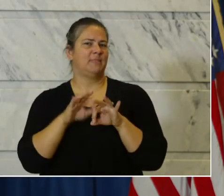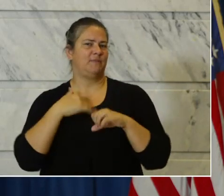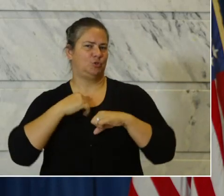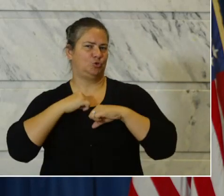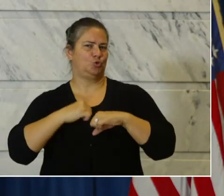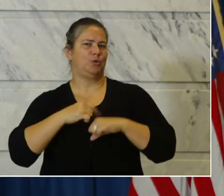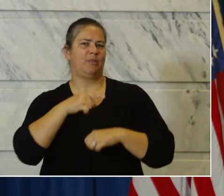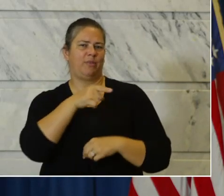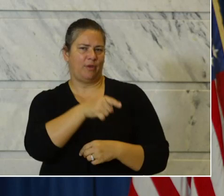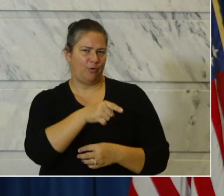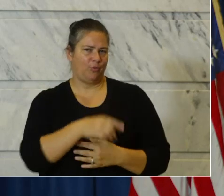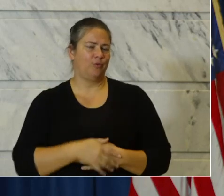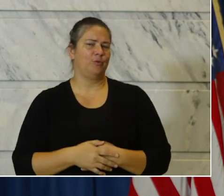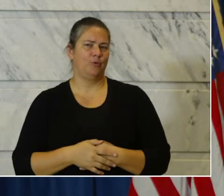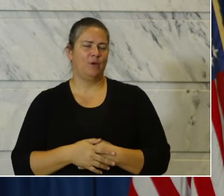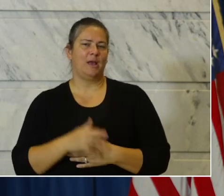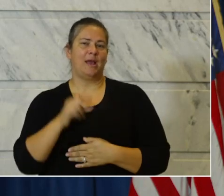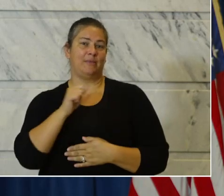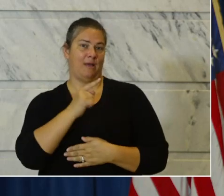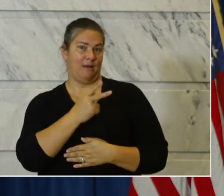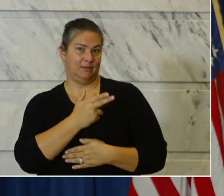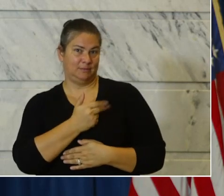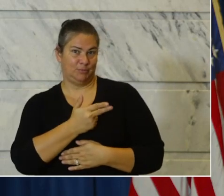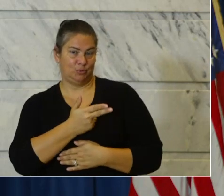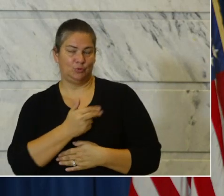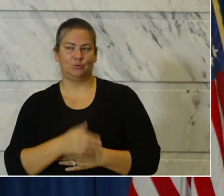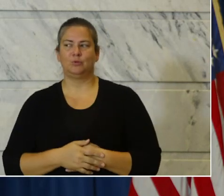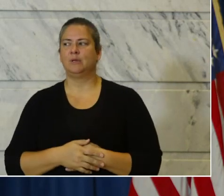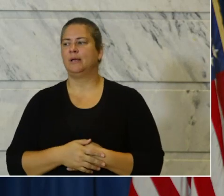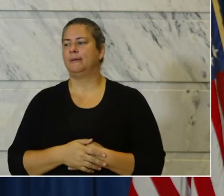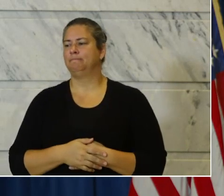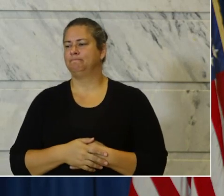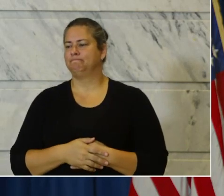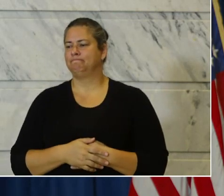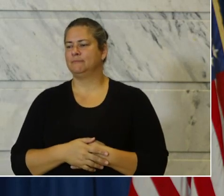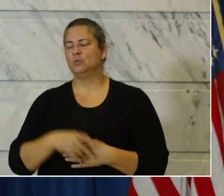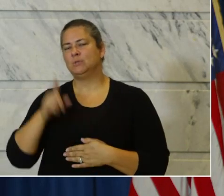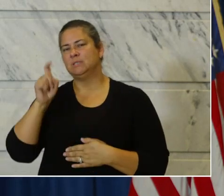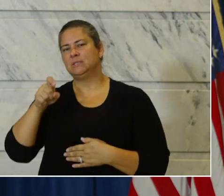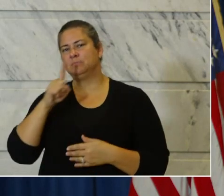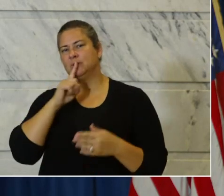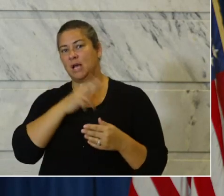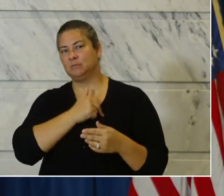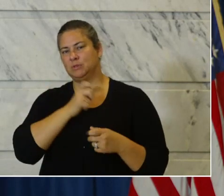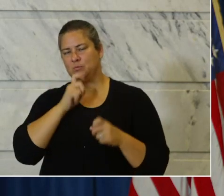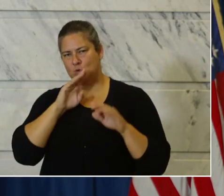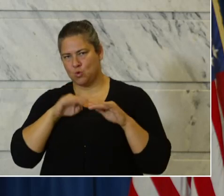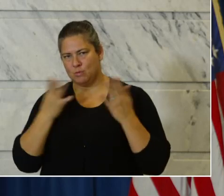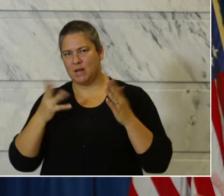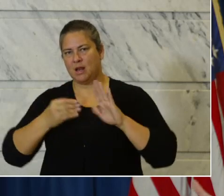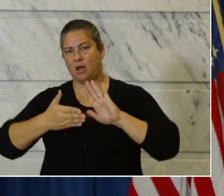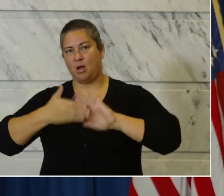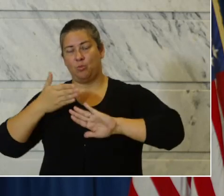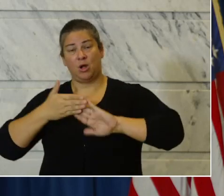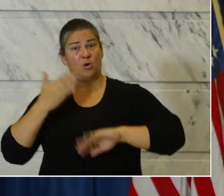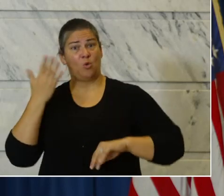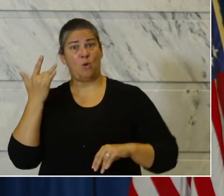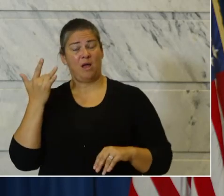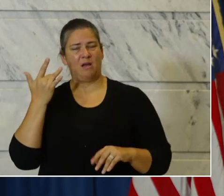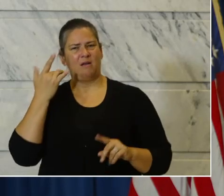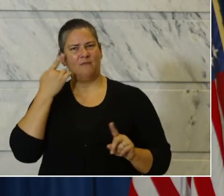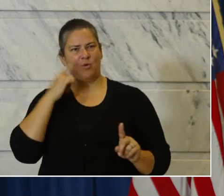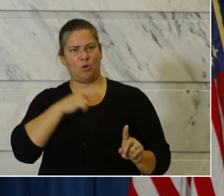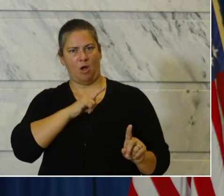we're providing at hospitals that need to be open and operating for not only